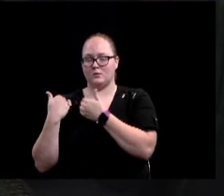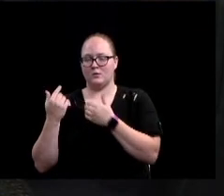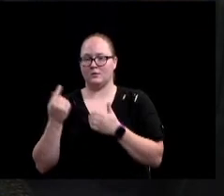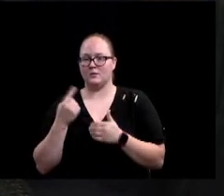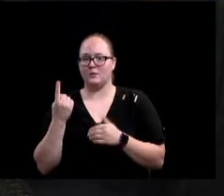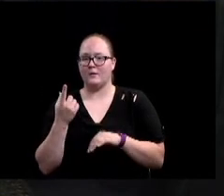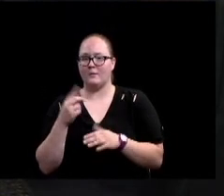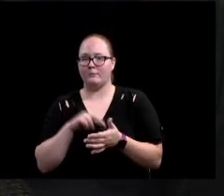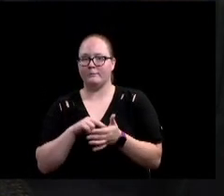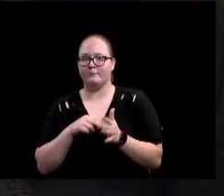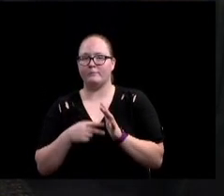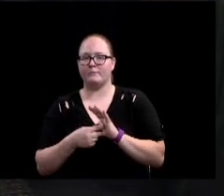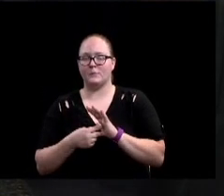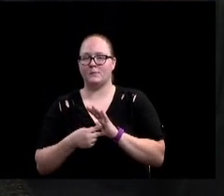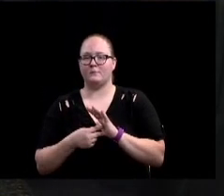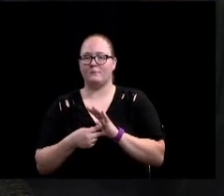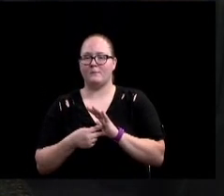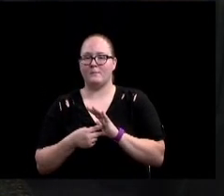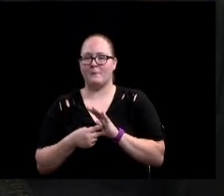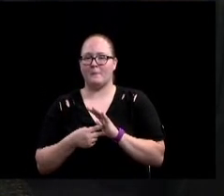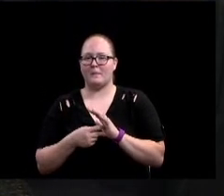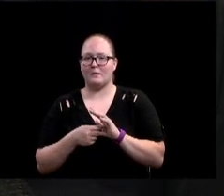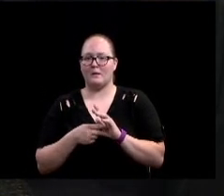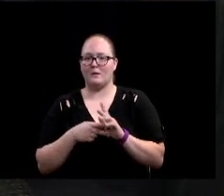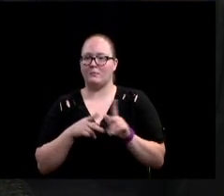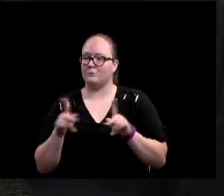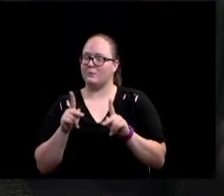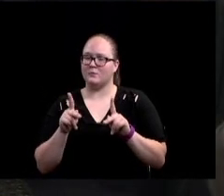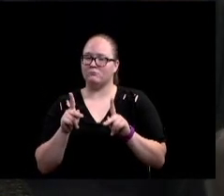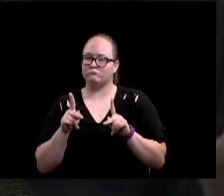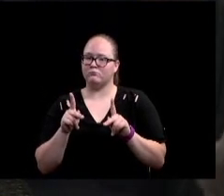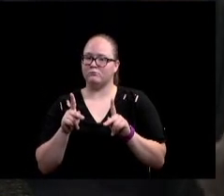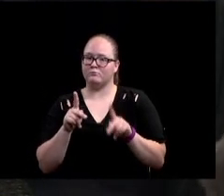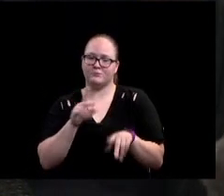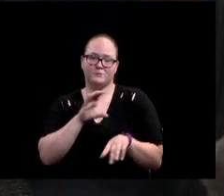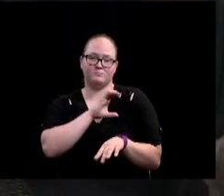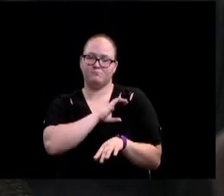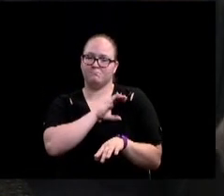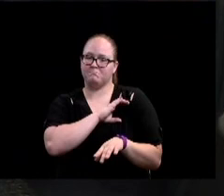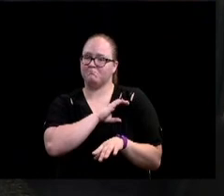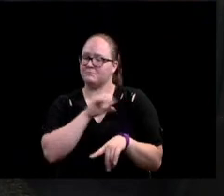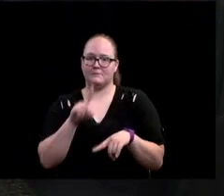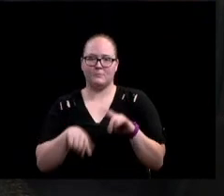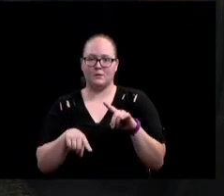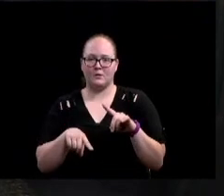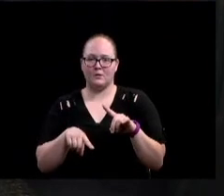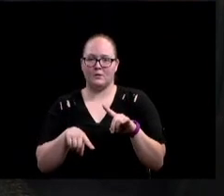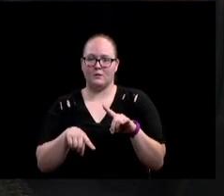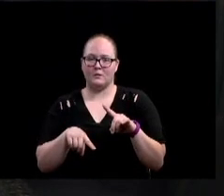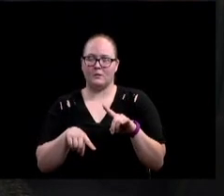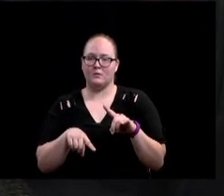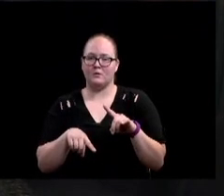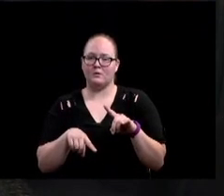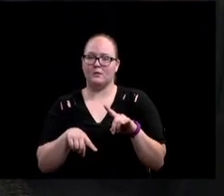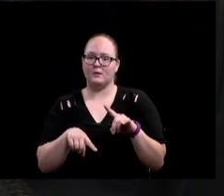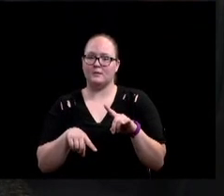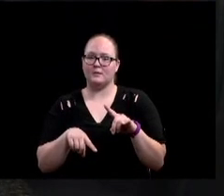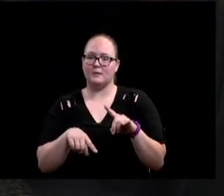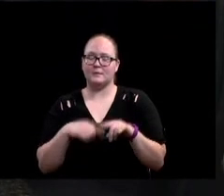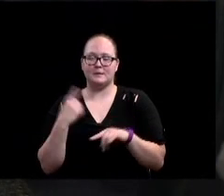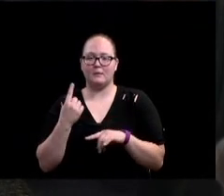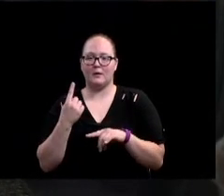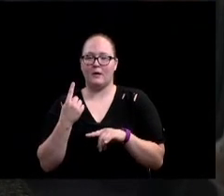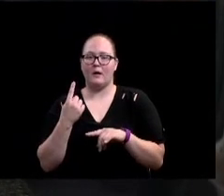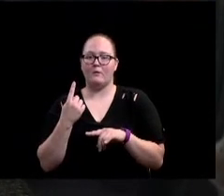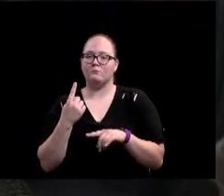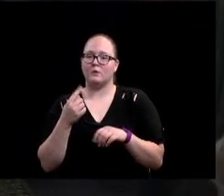law enforcement, and unfortunately it also means that sometimes we have to arrest our own officers. So I feel like that we